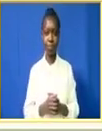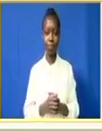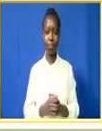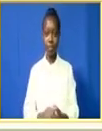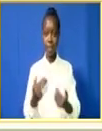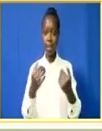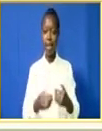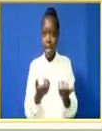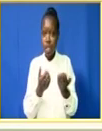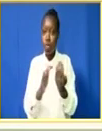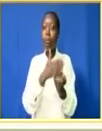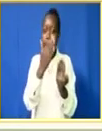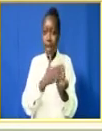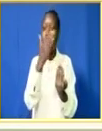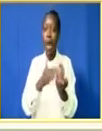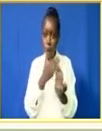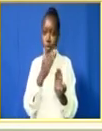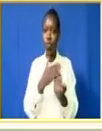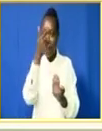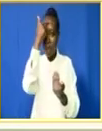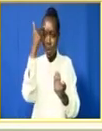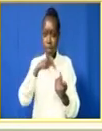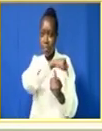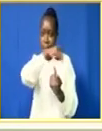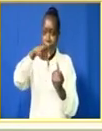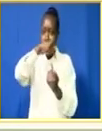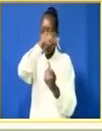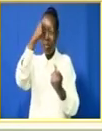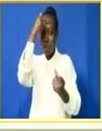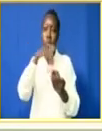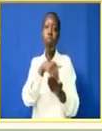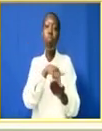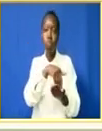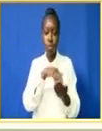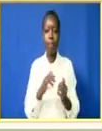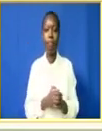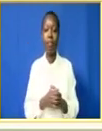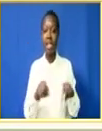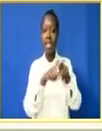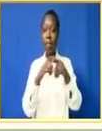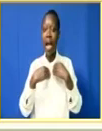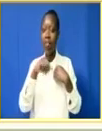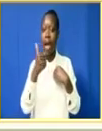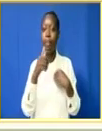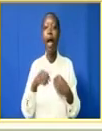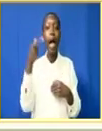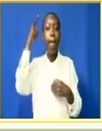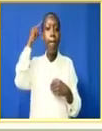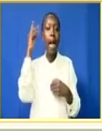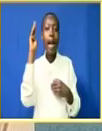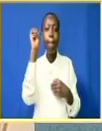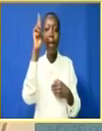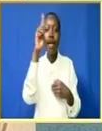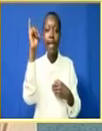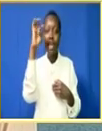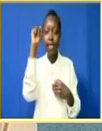it has to be trained as well. Okay. Another one, we have the blackberries. Very yummy. Very. Oh God.